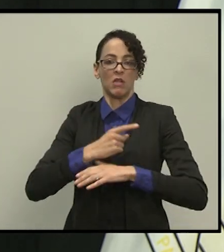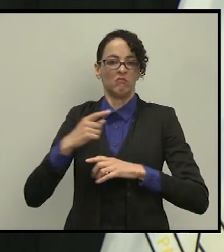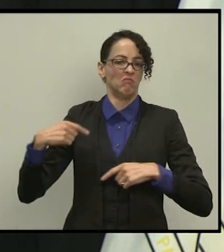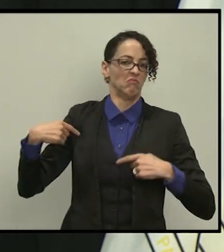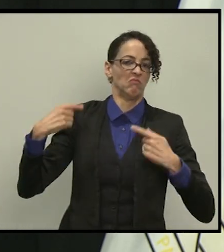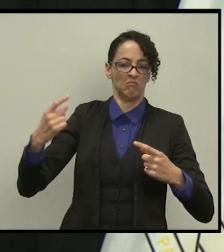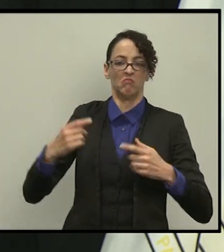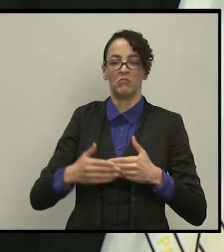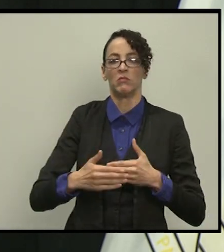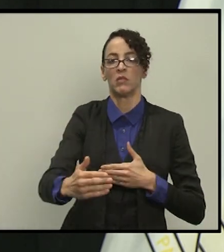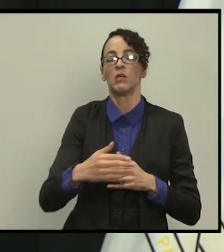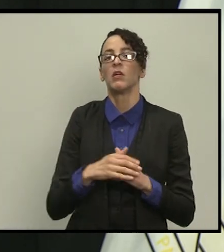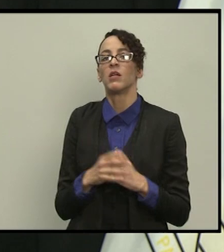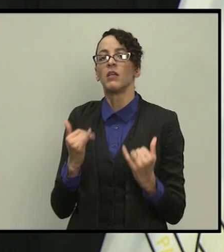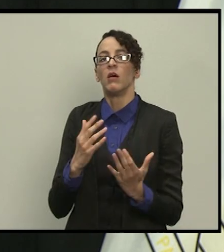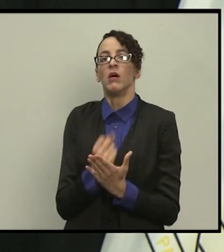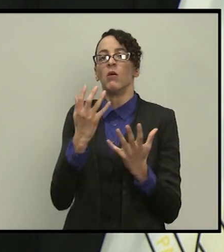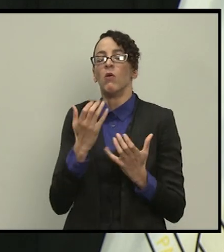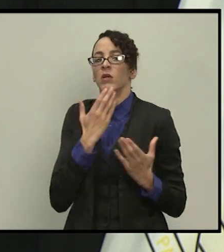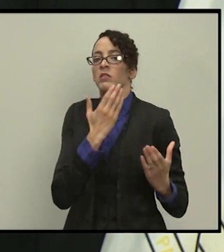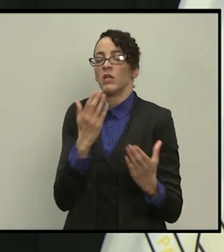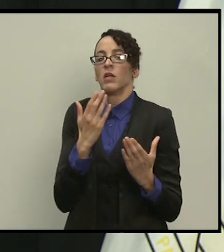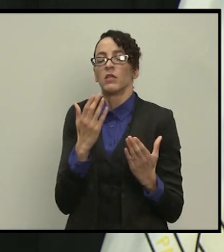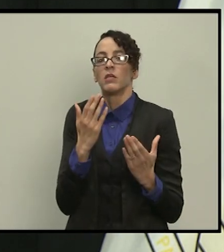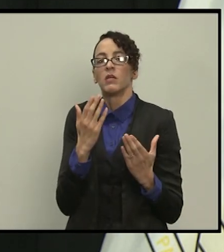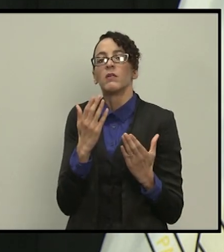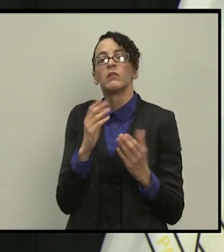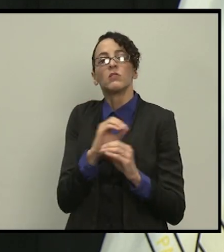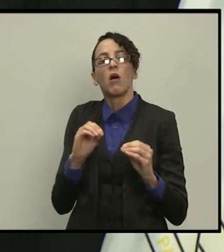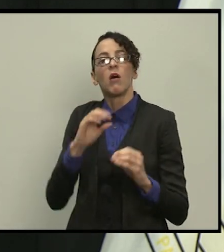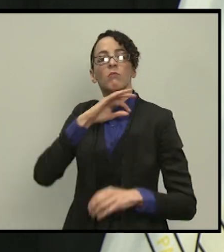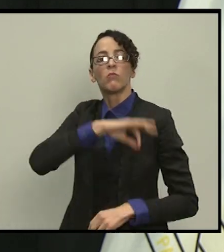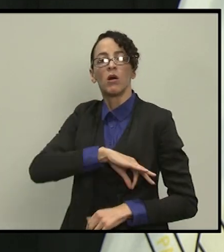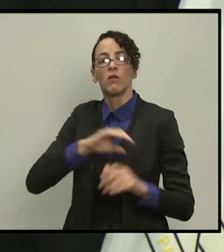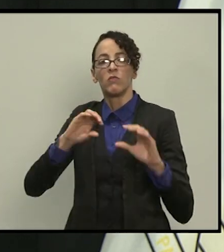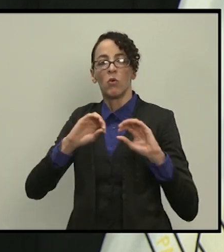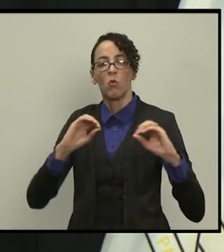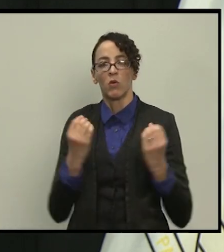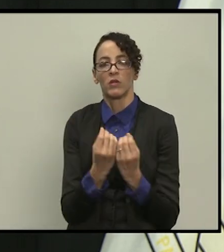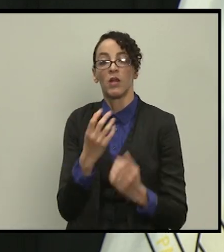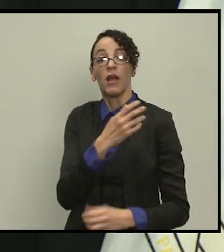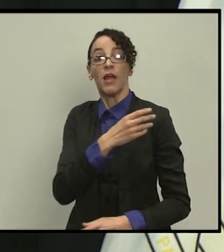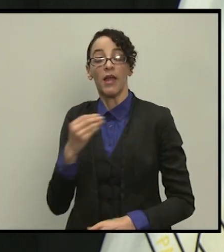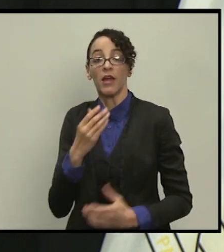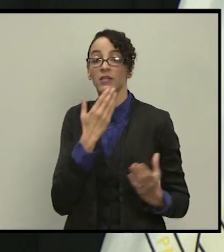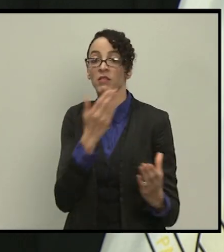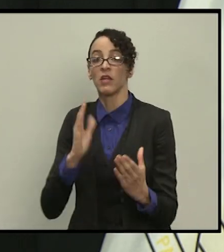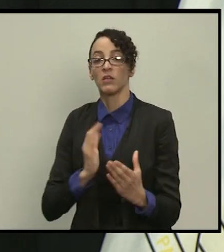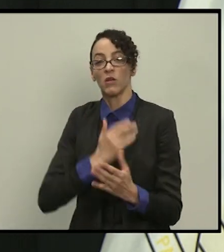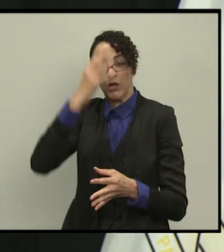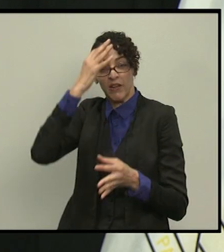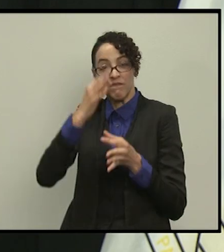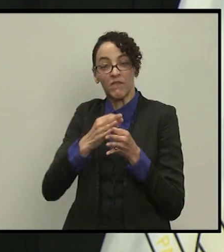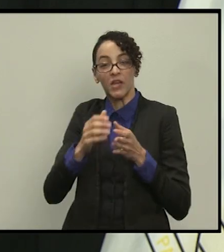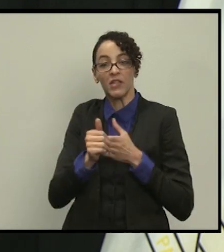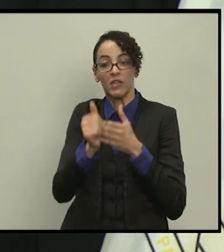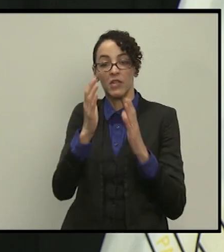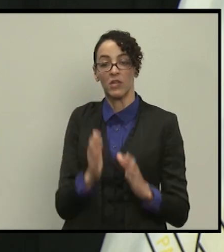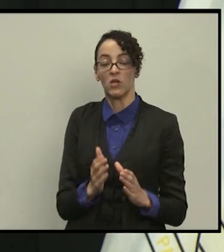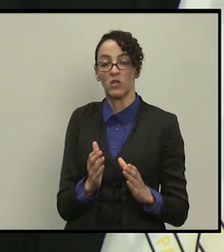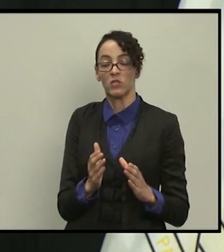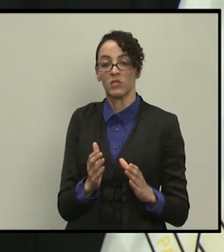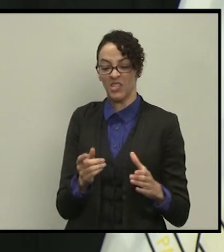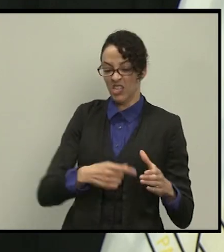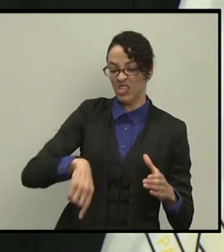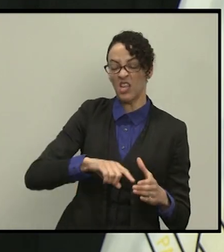thank the nonprofit organizations and our faith leaders, because they have been the ones on the front